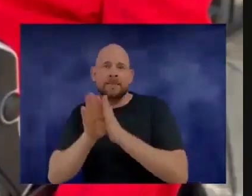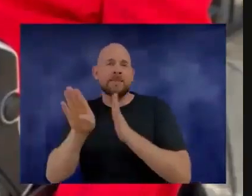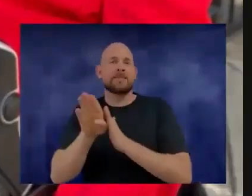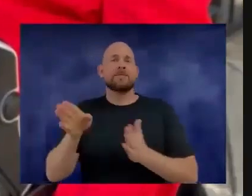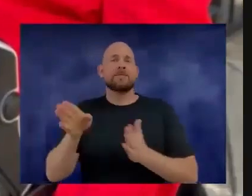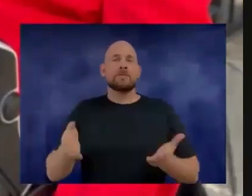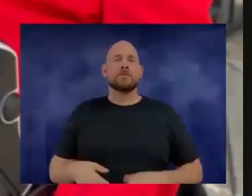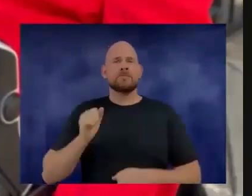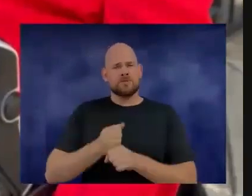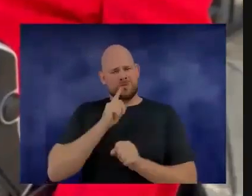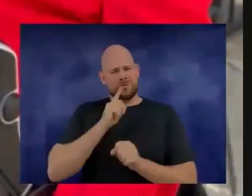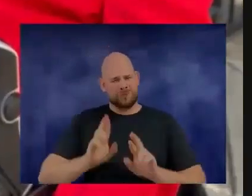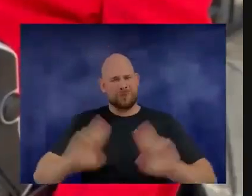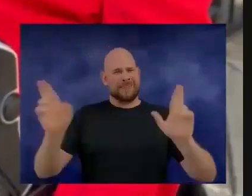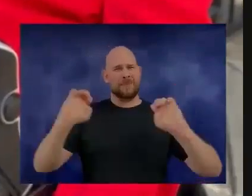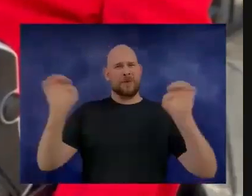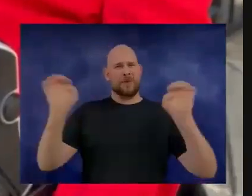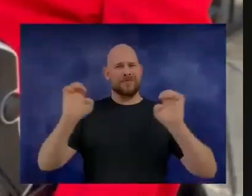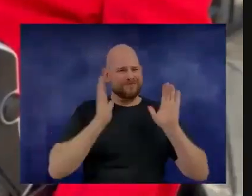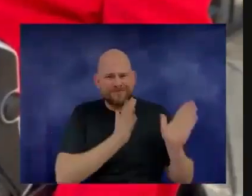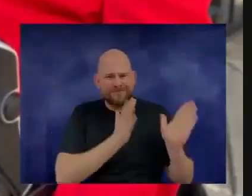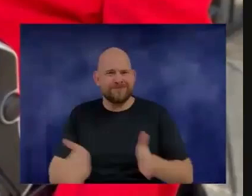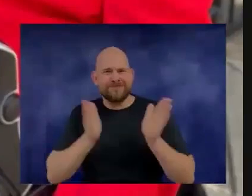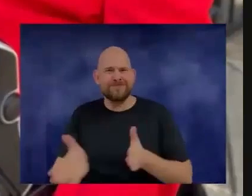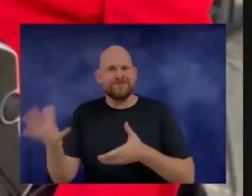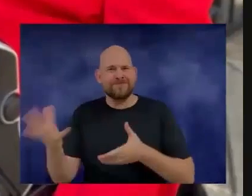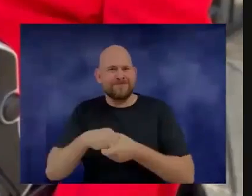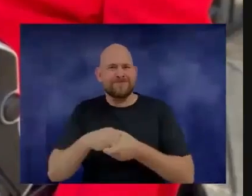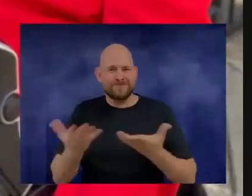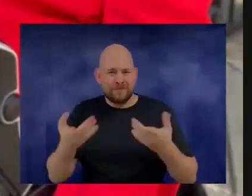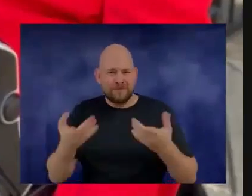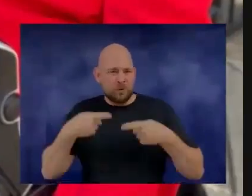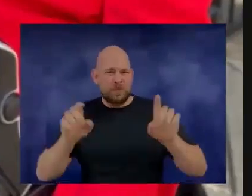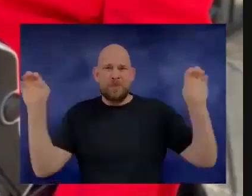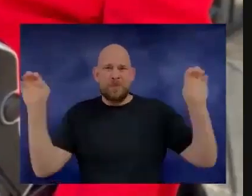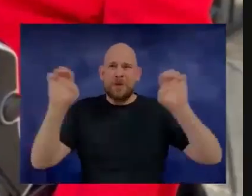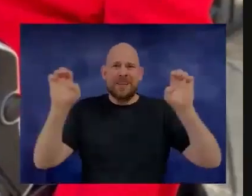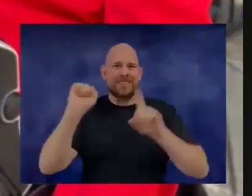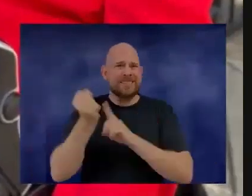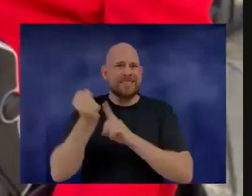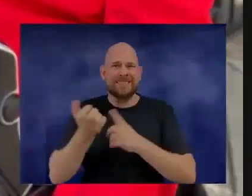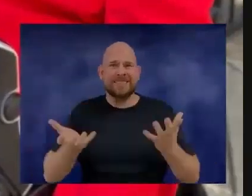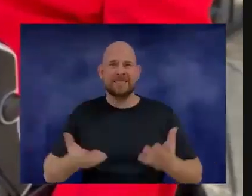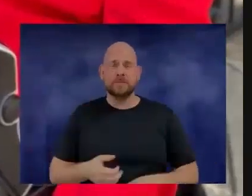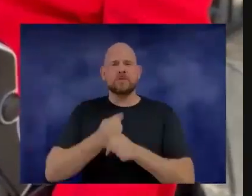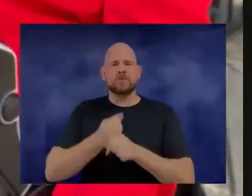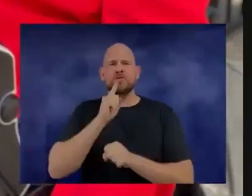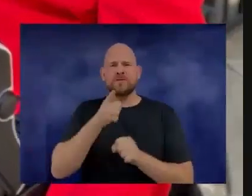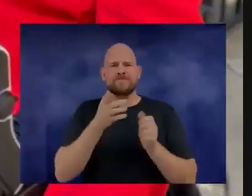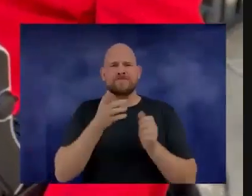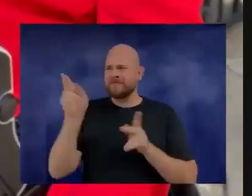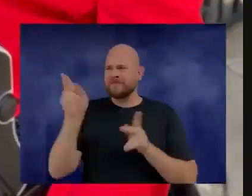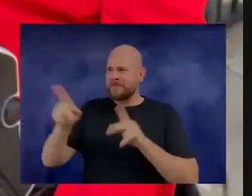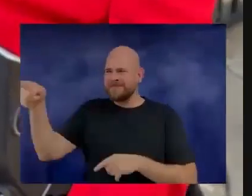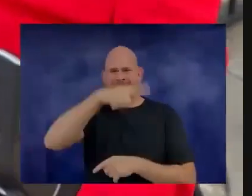developmental disabilities, to really make an emergency plan, to be okay during an emergency, and make a